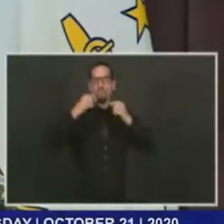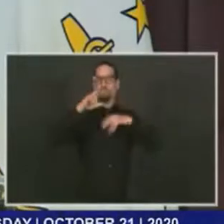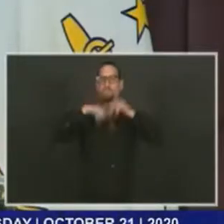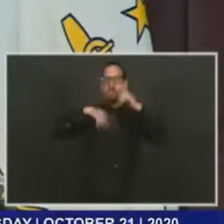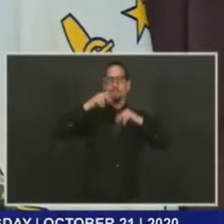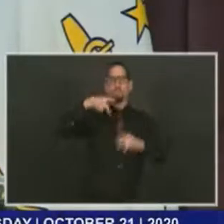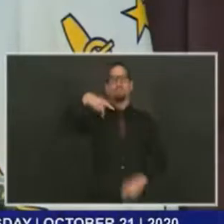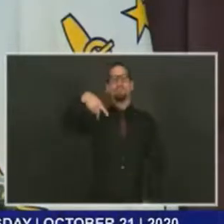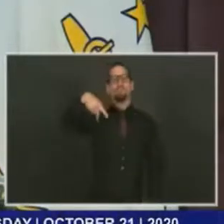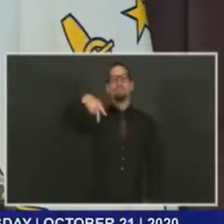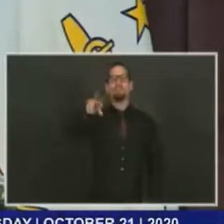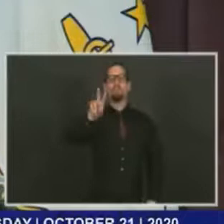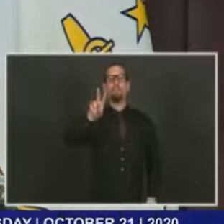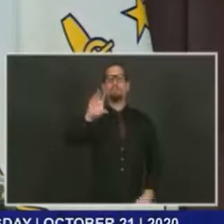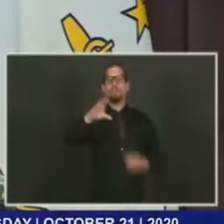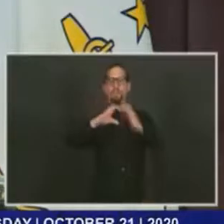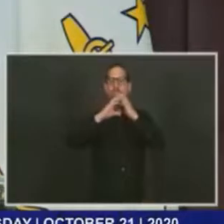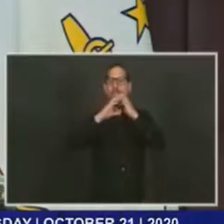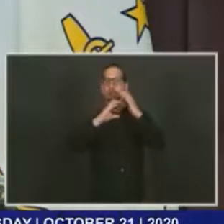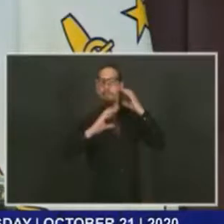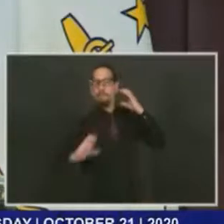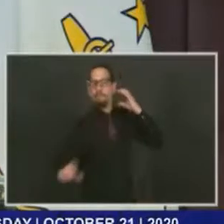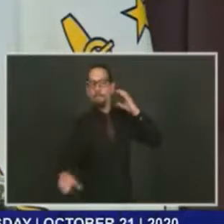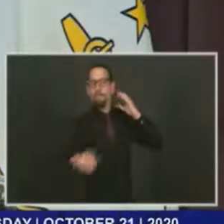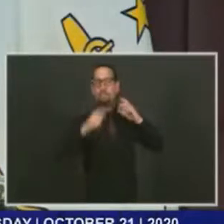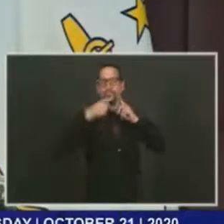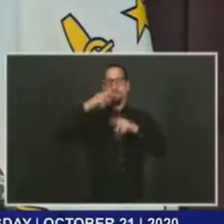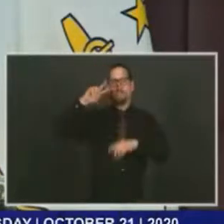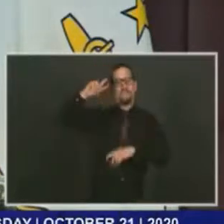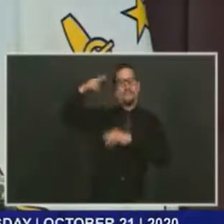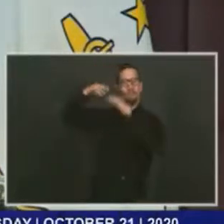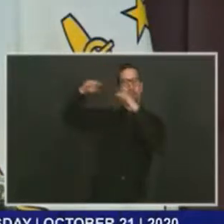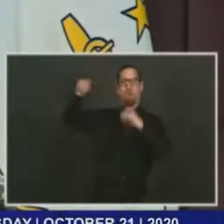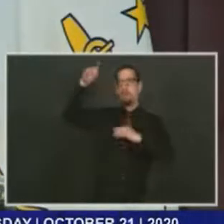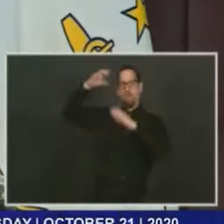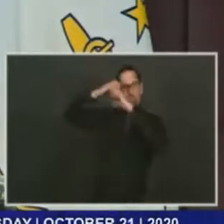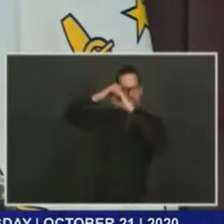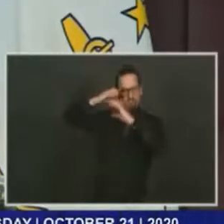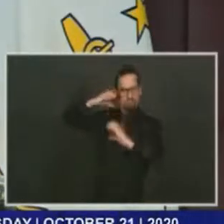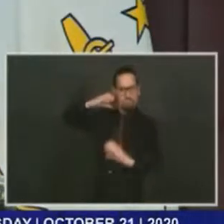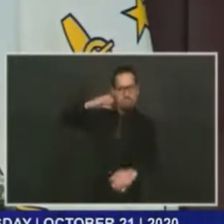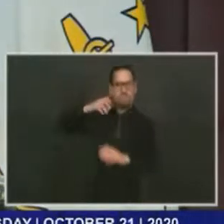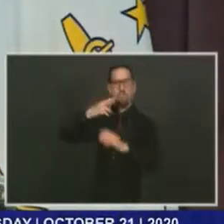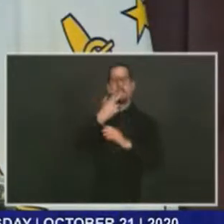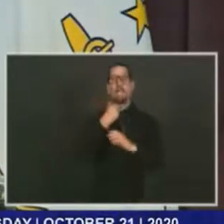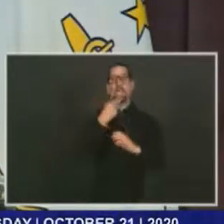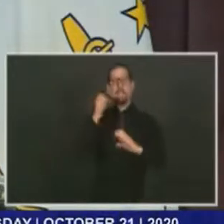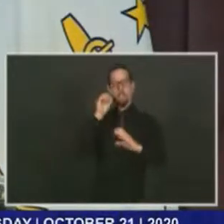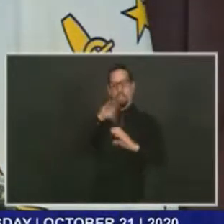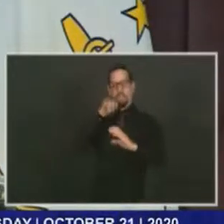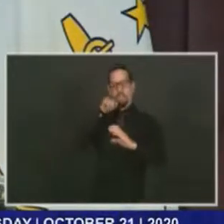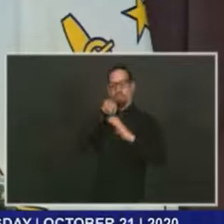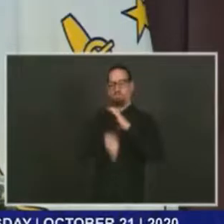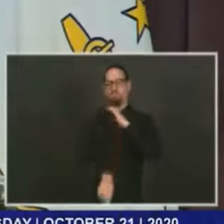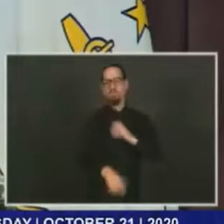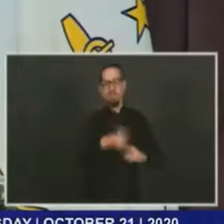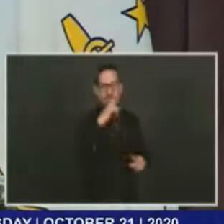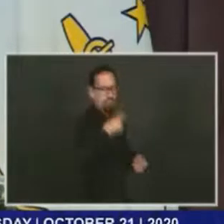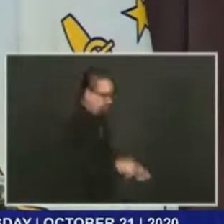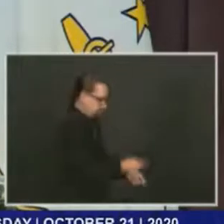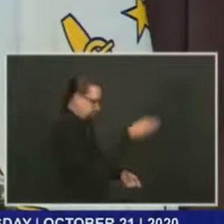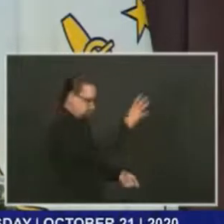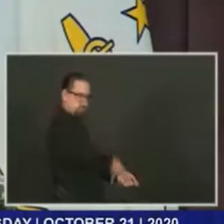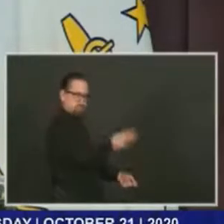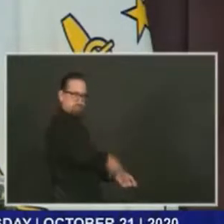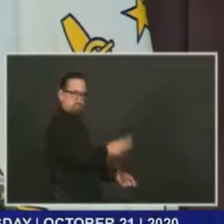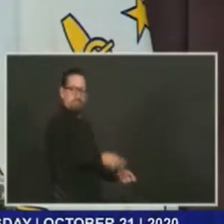happening. So I would encourage the kids to get creative. Ride's gonna pick some winners with the most